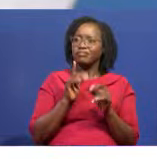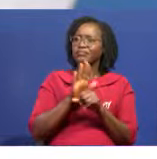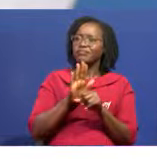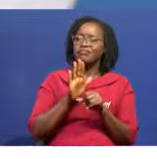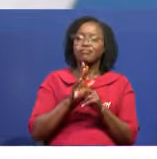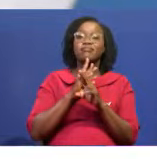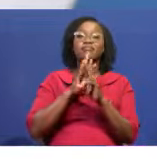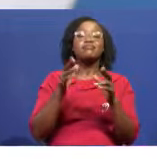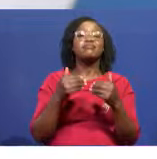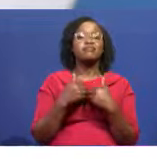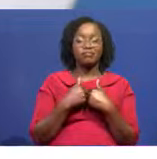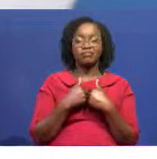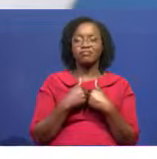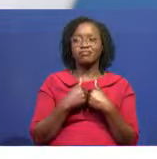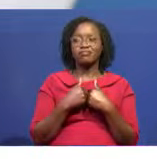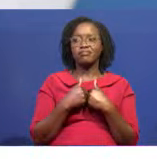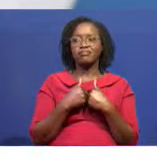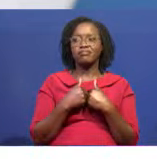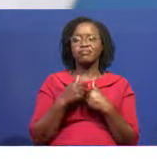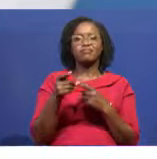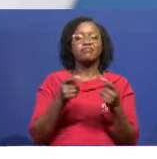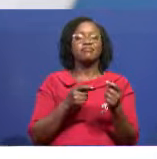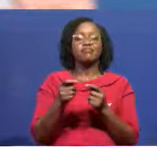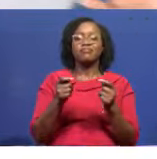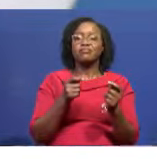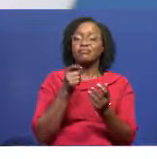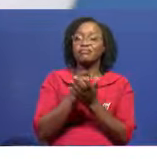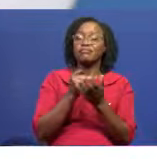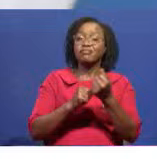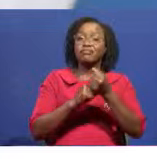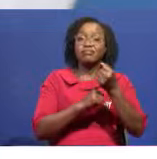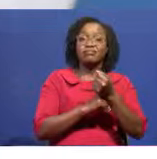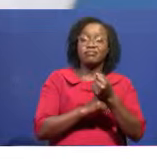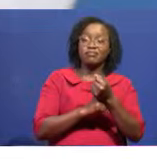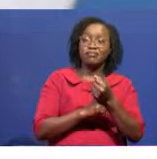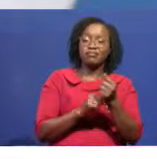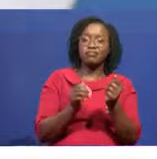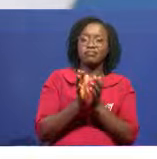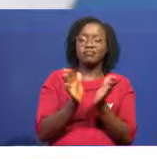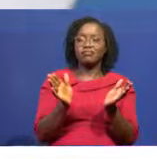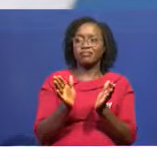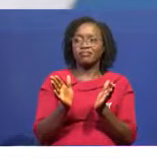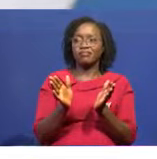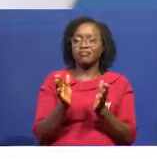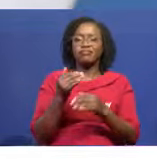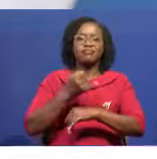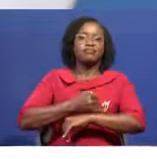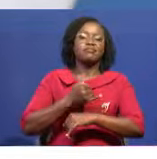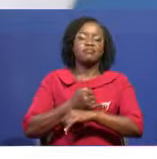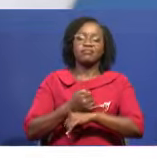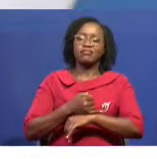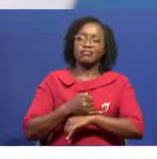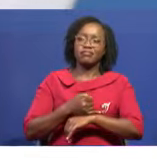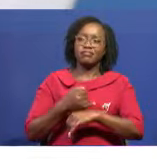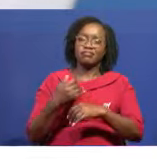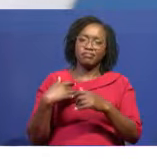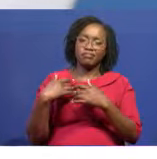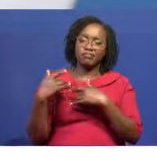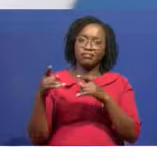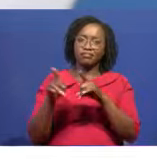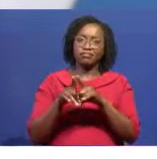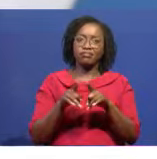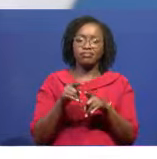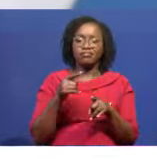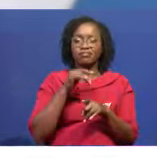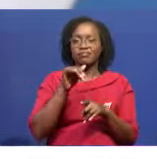of response in terms of the Ombudsman's office and a lot of support in as far as the public institutions are concerned. I would also say